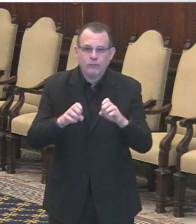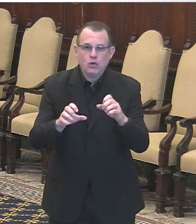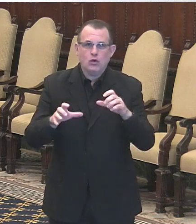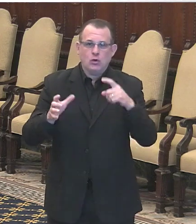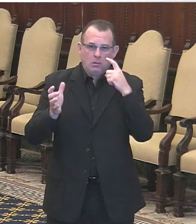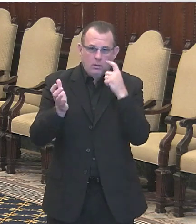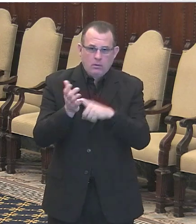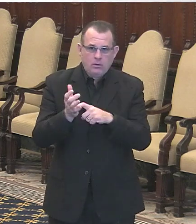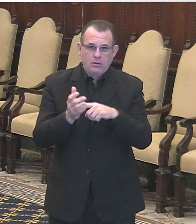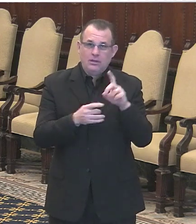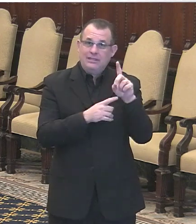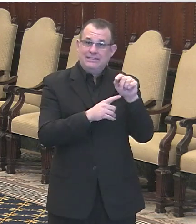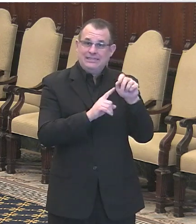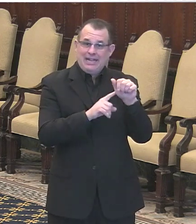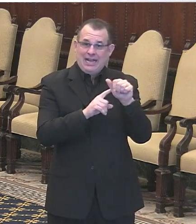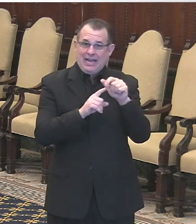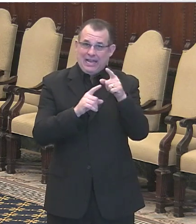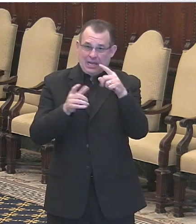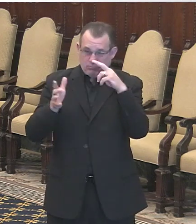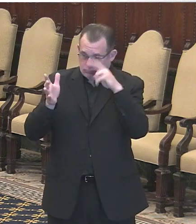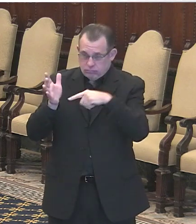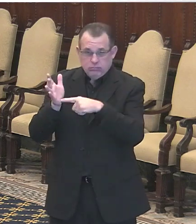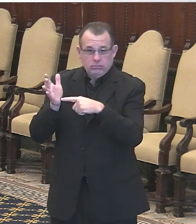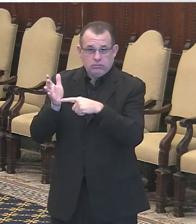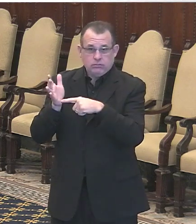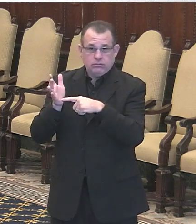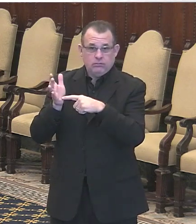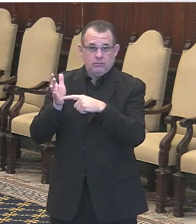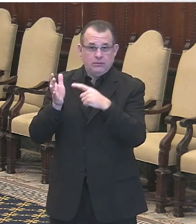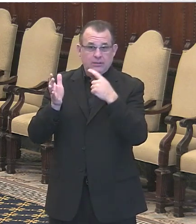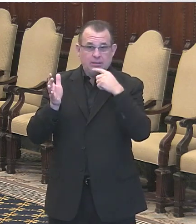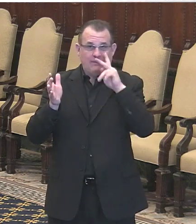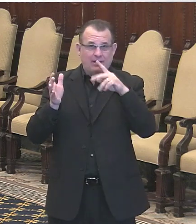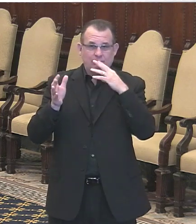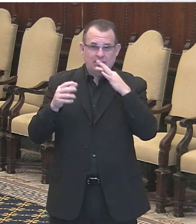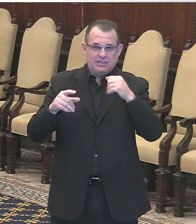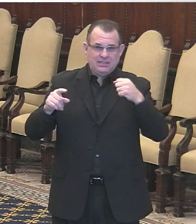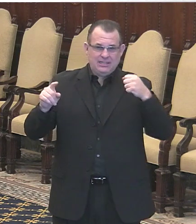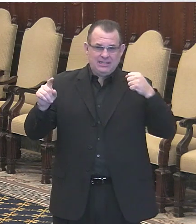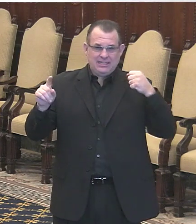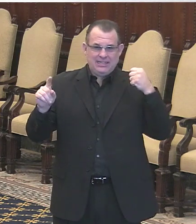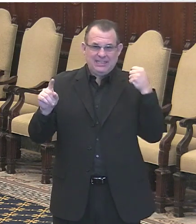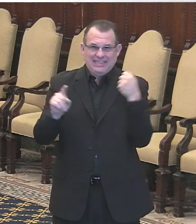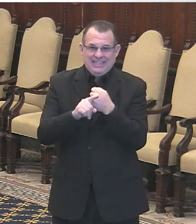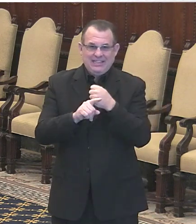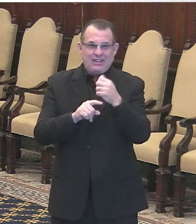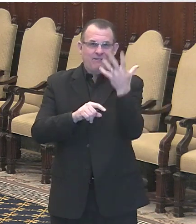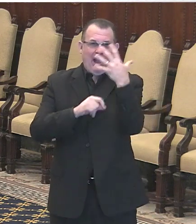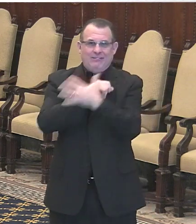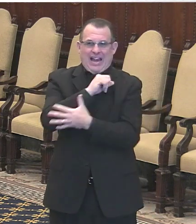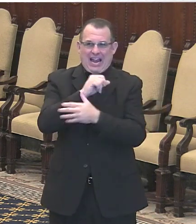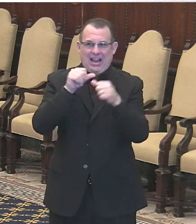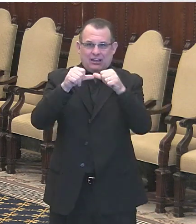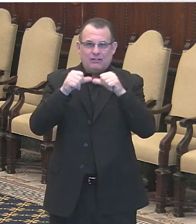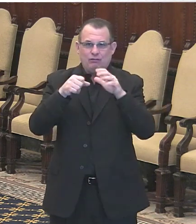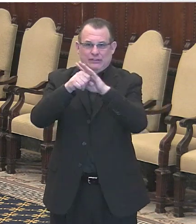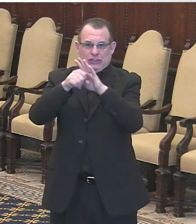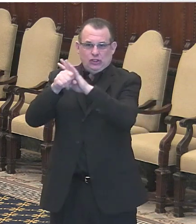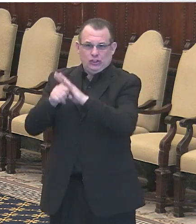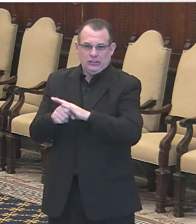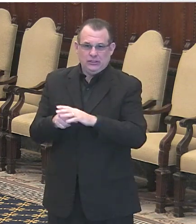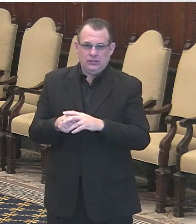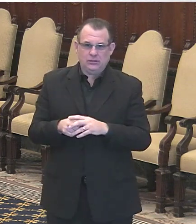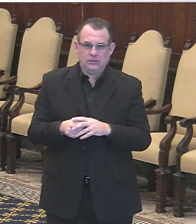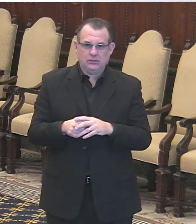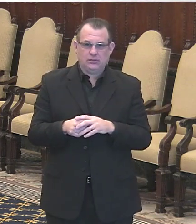data that shows Philadelphia has been hardest hit in the 5-county region in terms of unemployment.